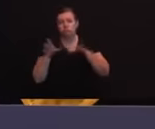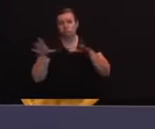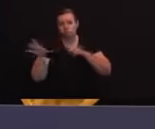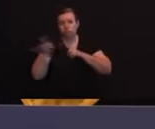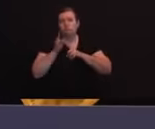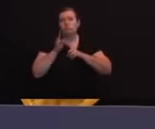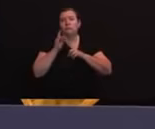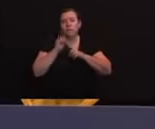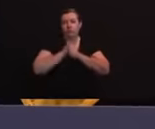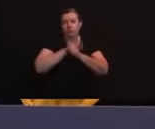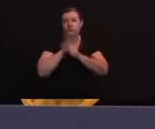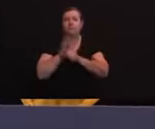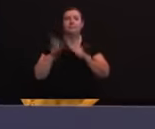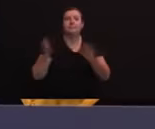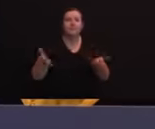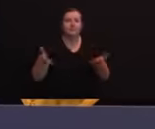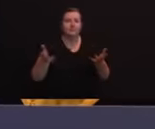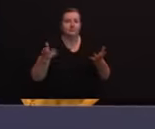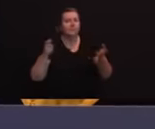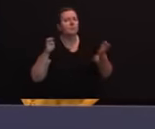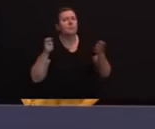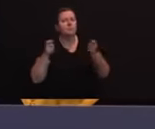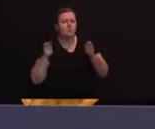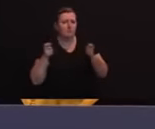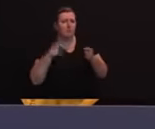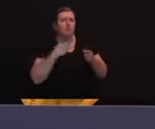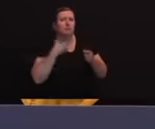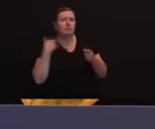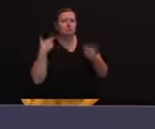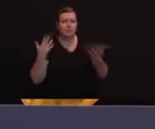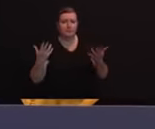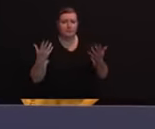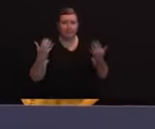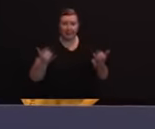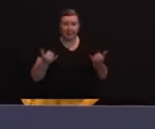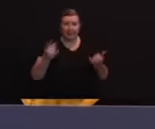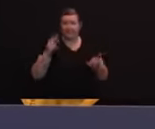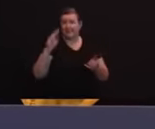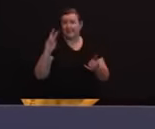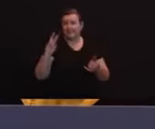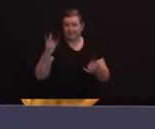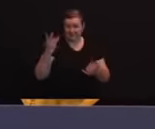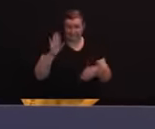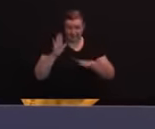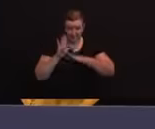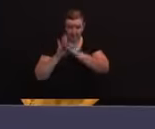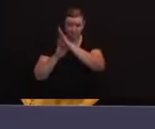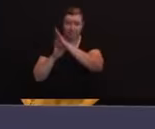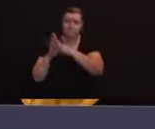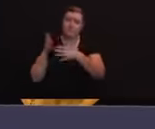But that's a manageable risk. This is now in the second wave, as you're saying, Judy. This thing is now well